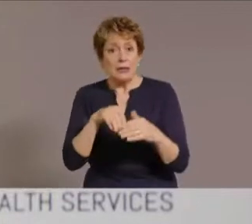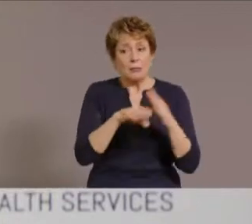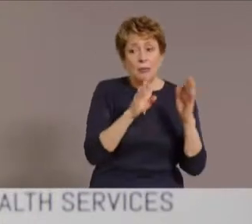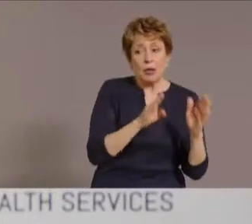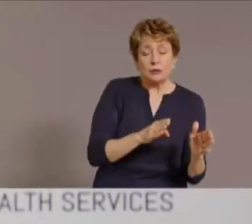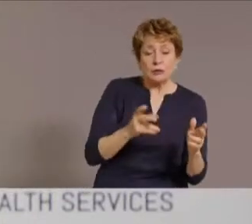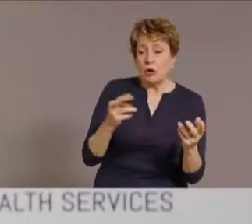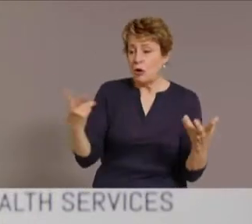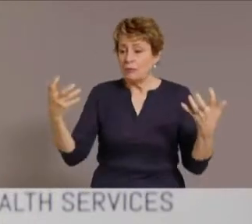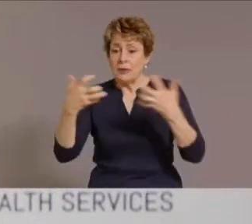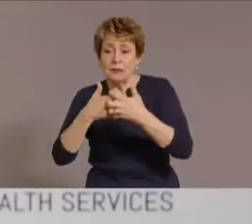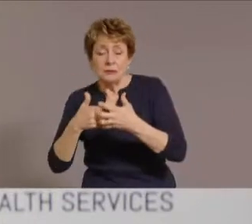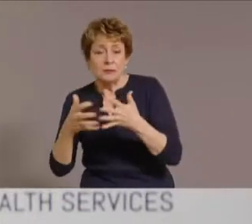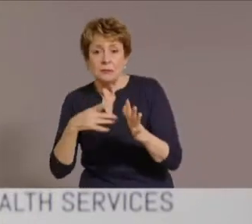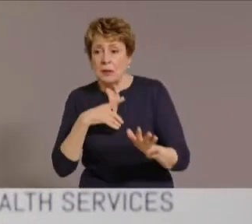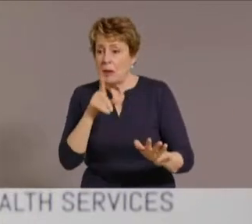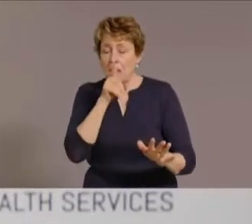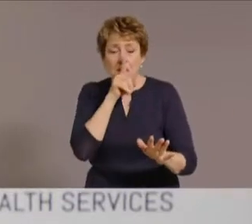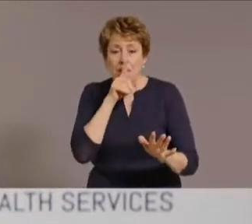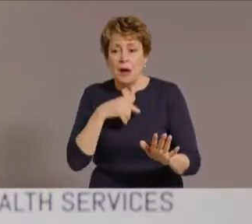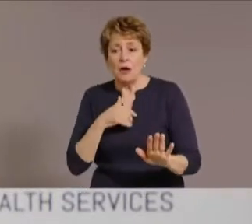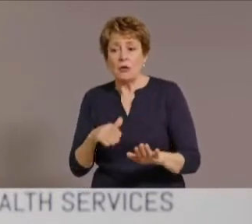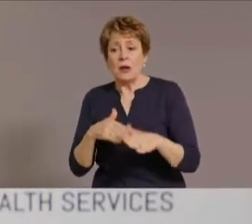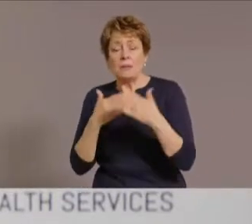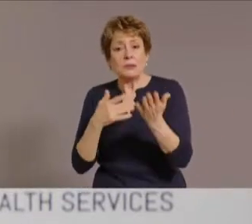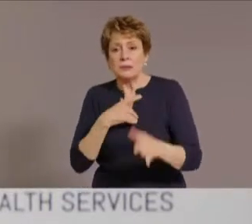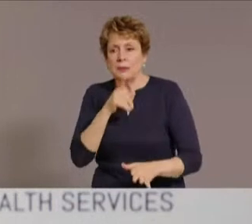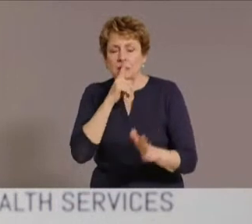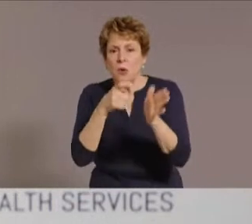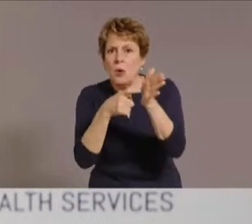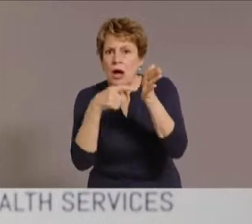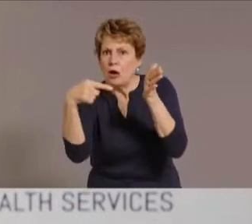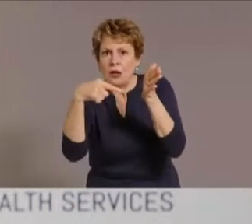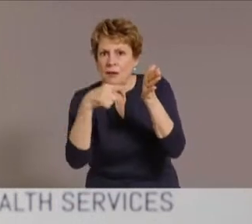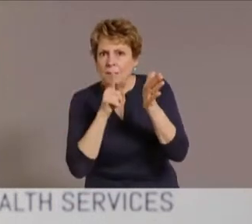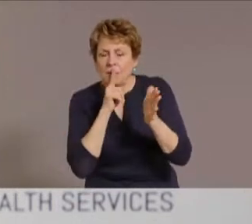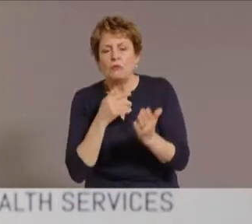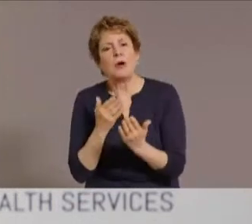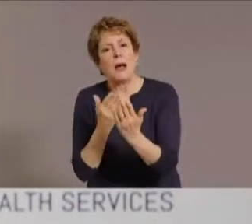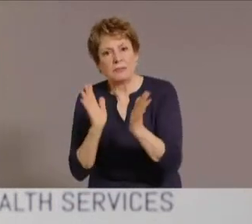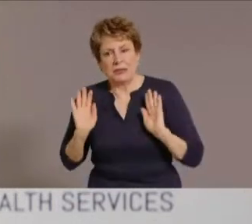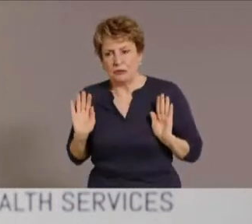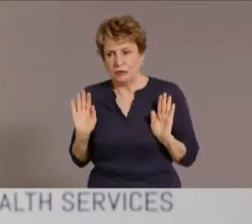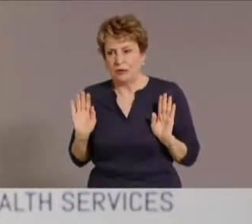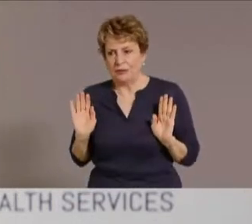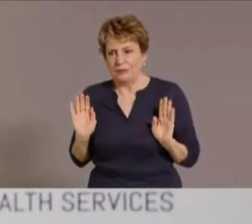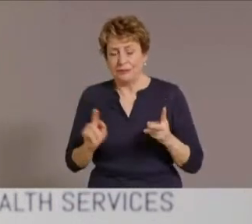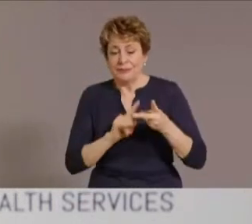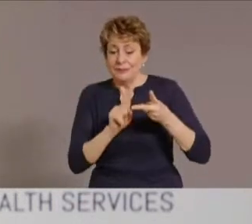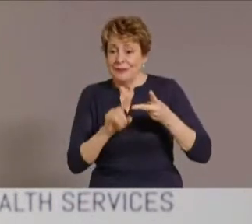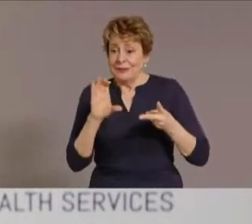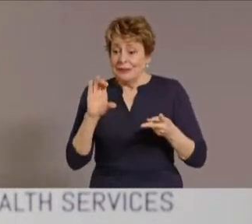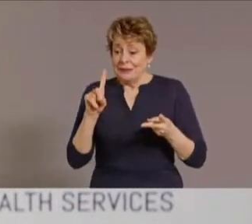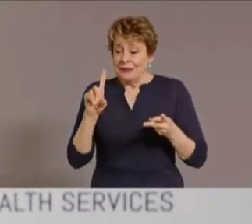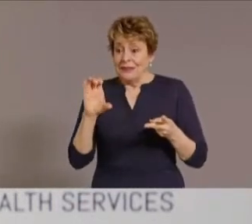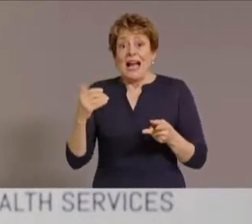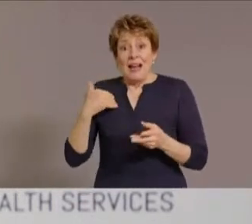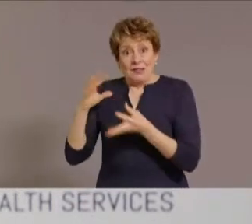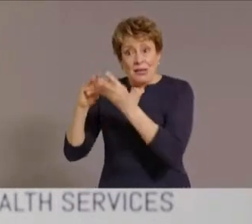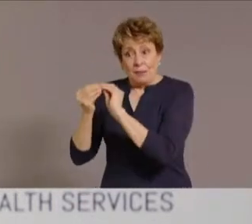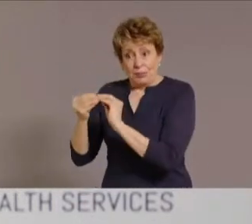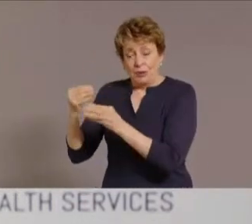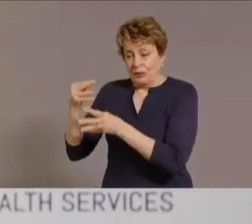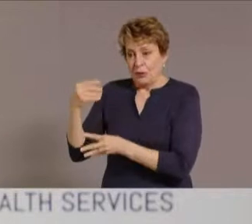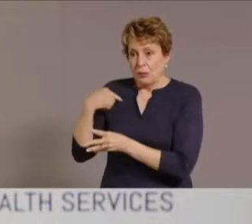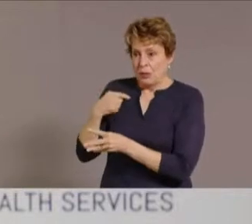recommendation. Then we adopted the new data elements that they did, and then we were getting a lot of feedback